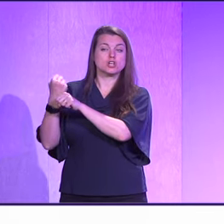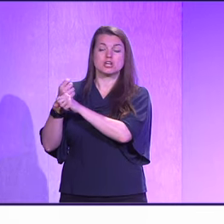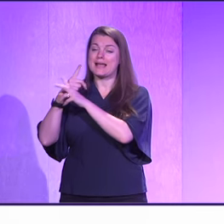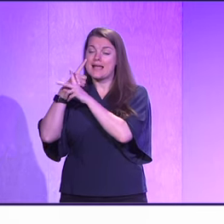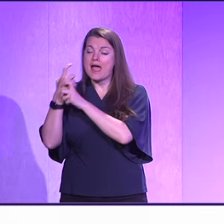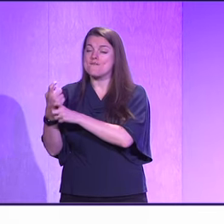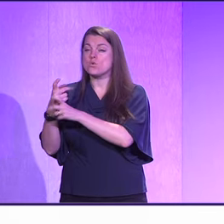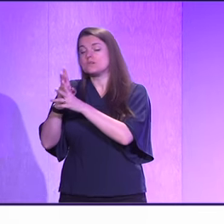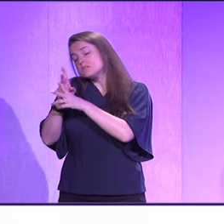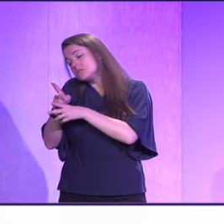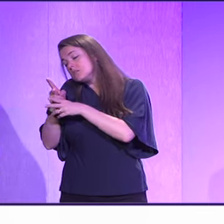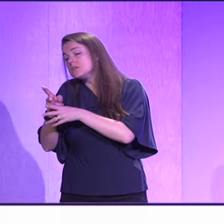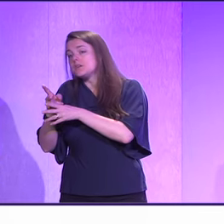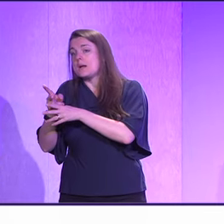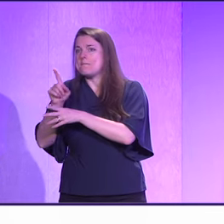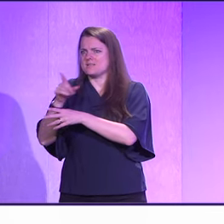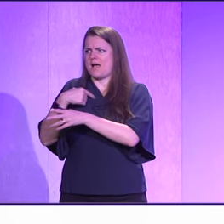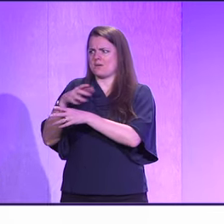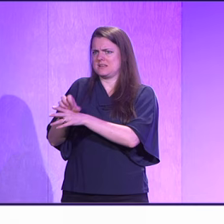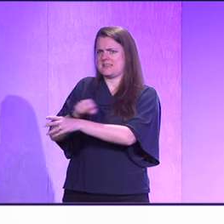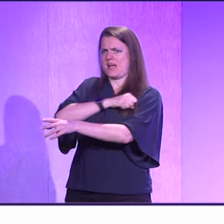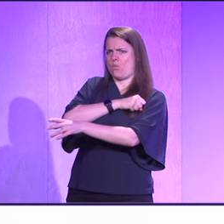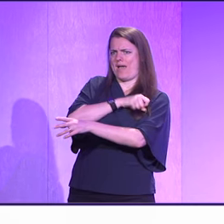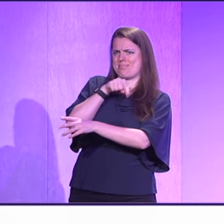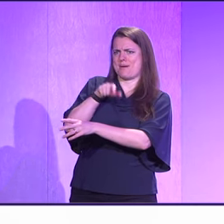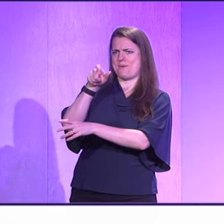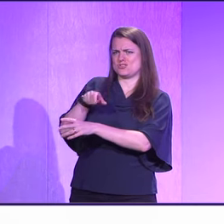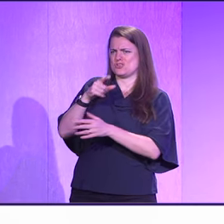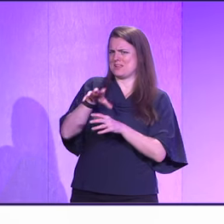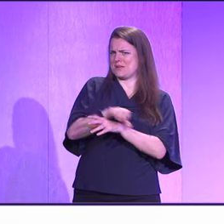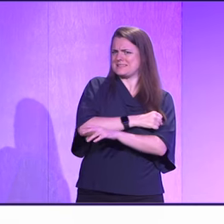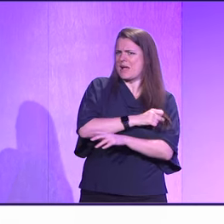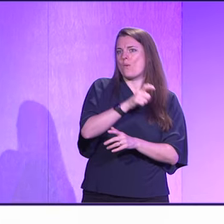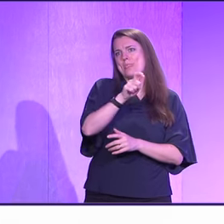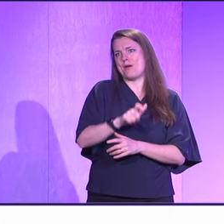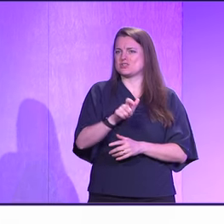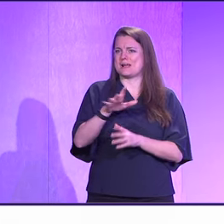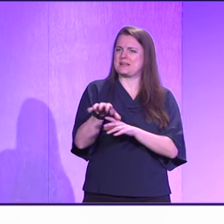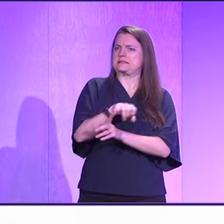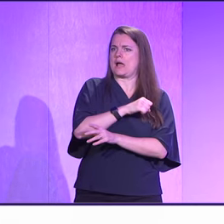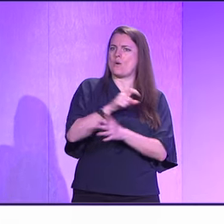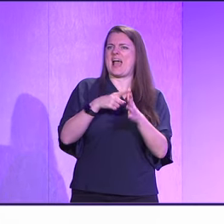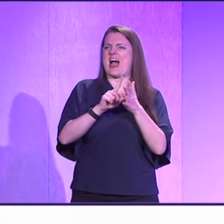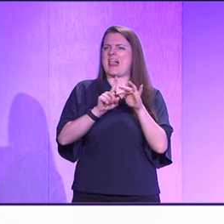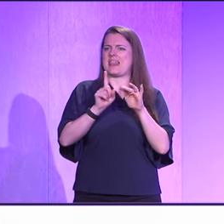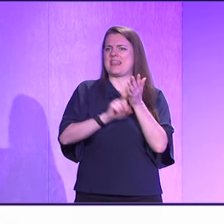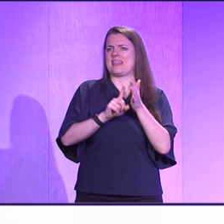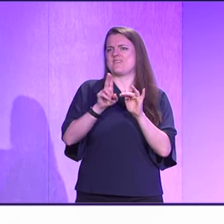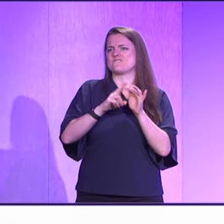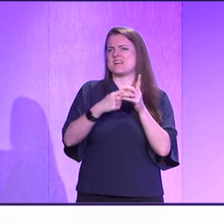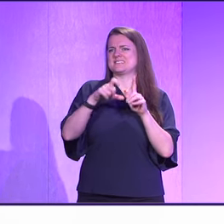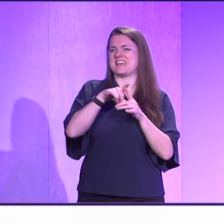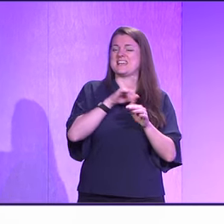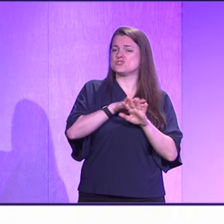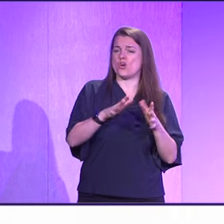it and manage it for you. And I'm gonna take away that person, I'm gonna give you Jenkins? Like, really? Have you seen Jenkins? It's not a white